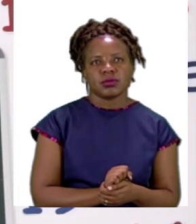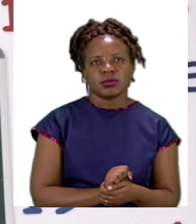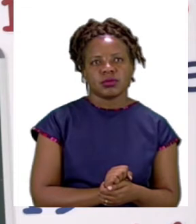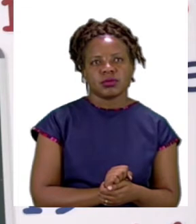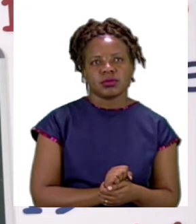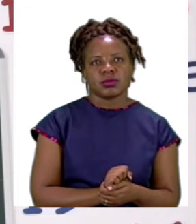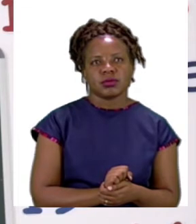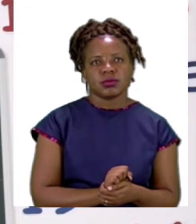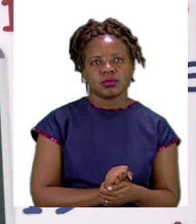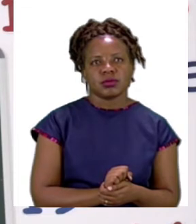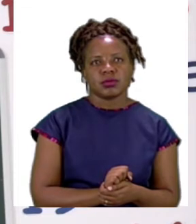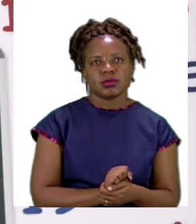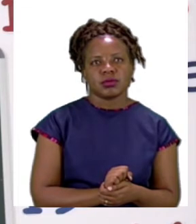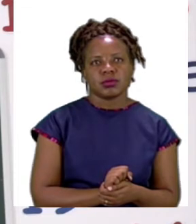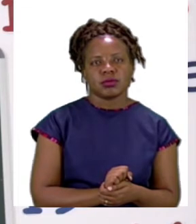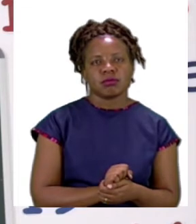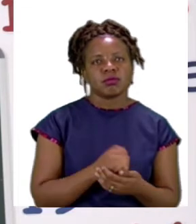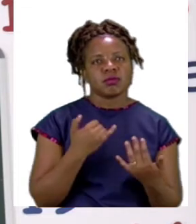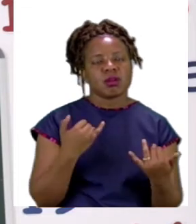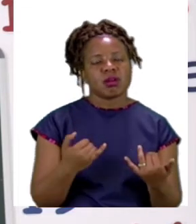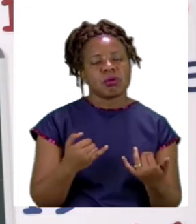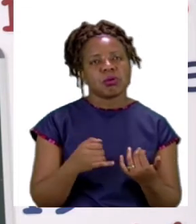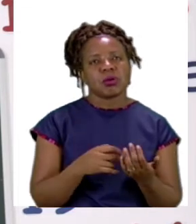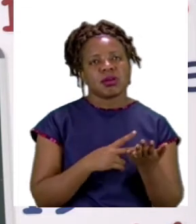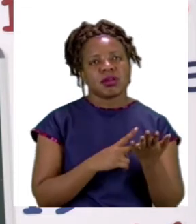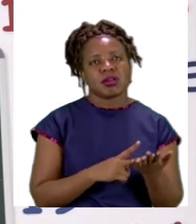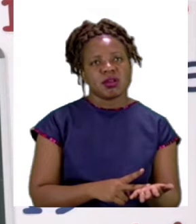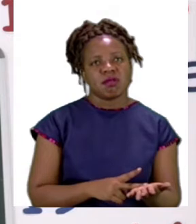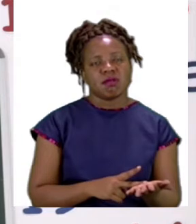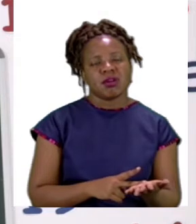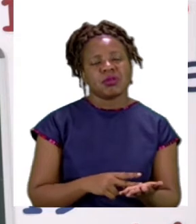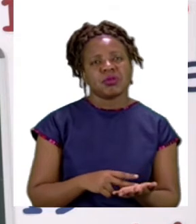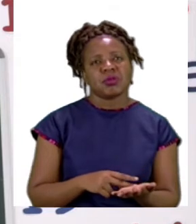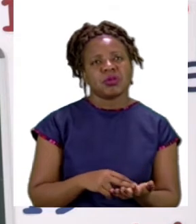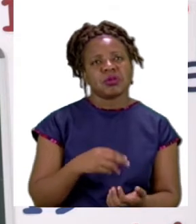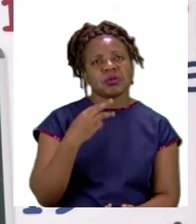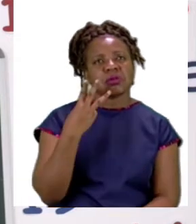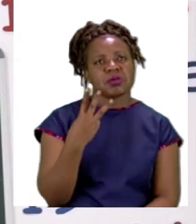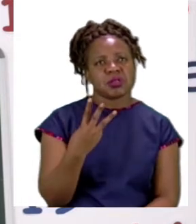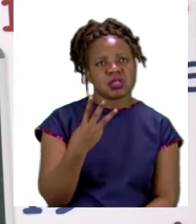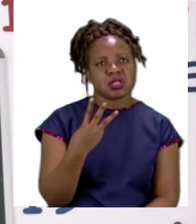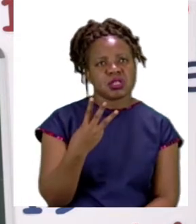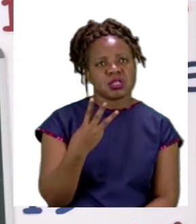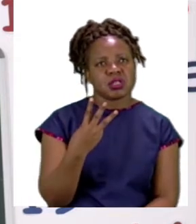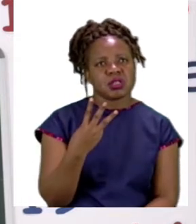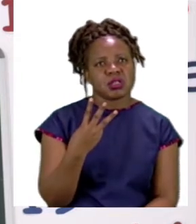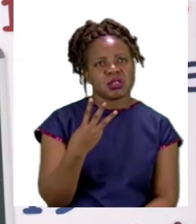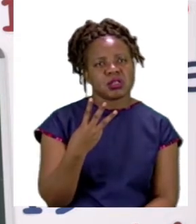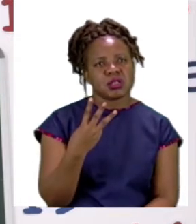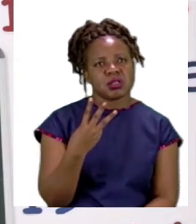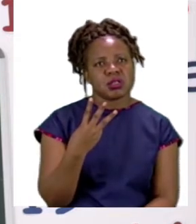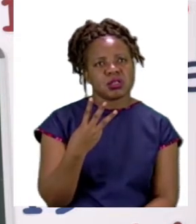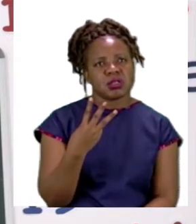it is the value of. Now we know that our tens, they start from 10 going